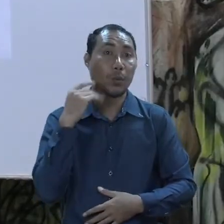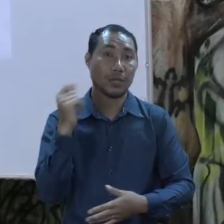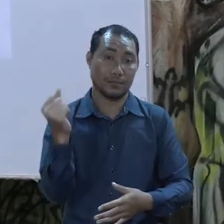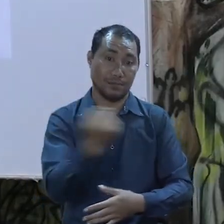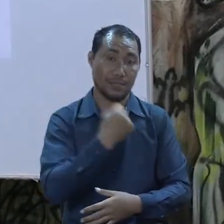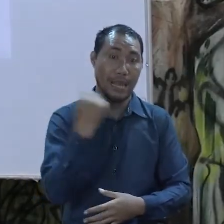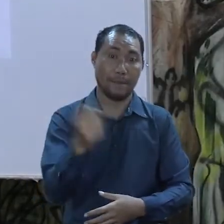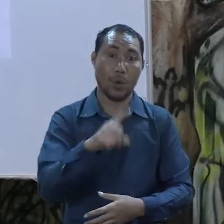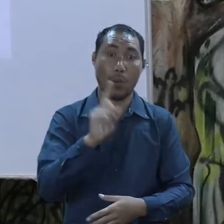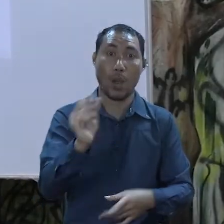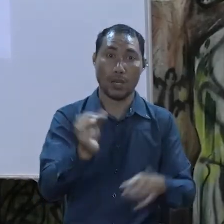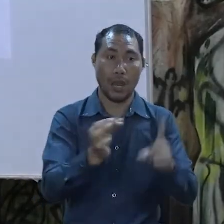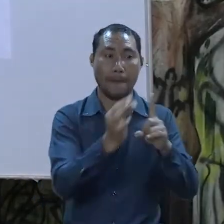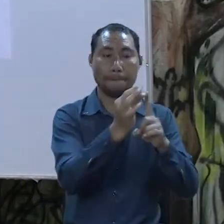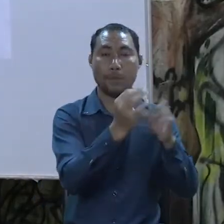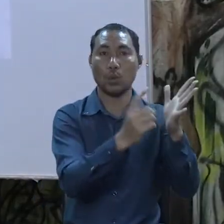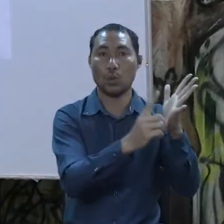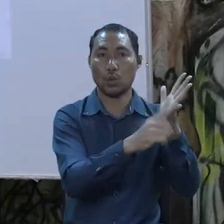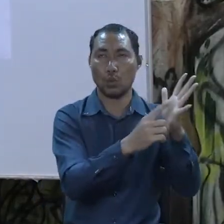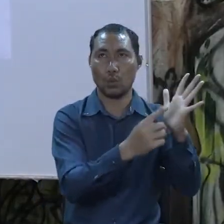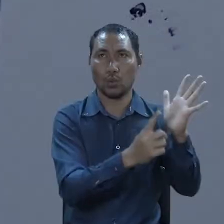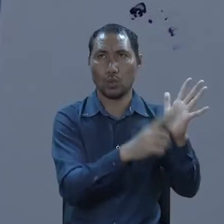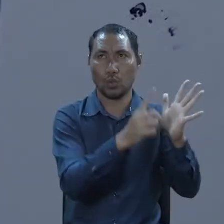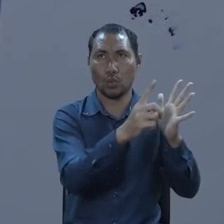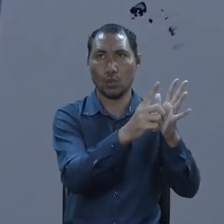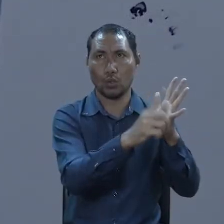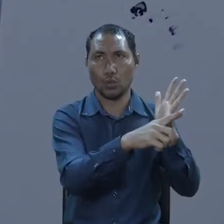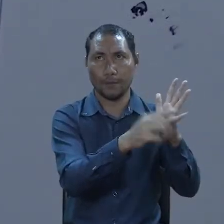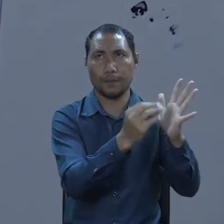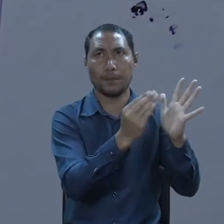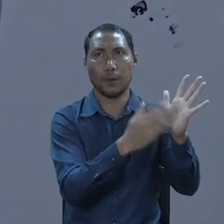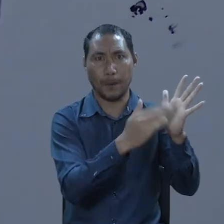A fasamoina pulumu valiatsa.